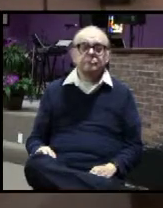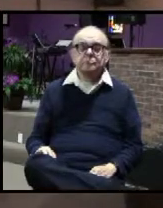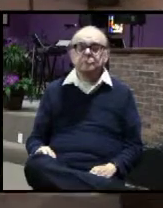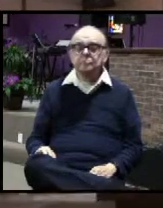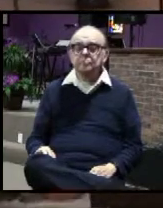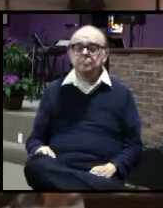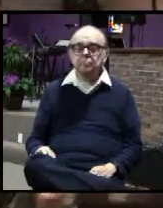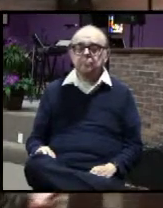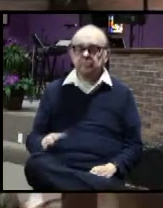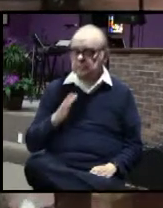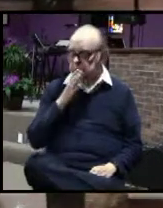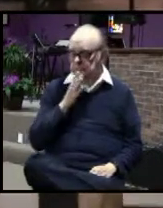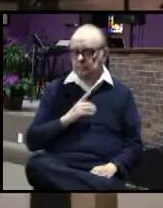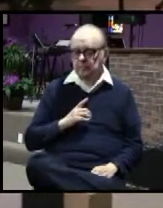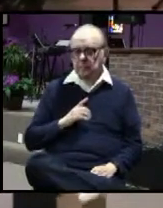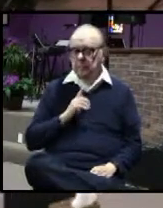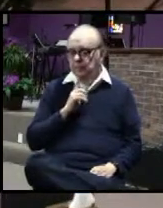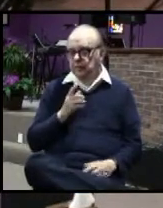She started pouring